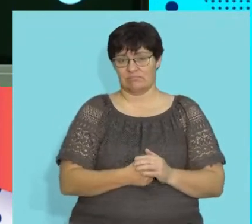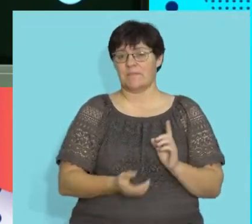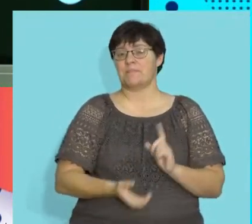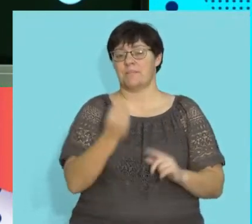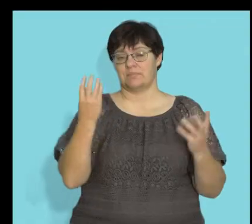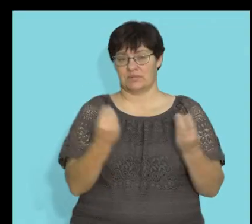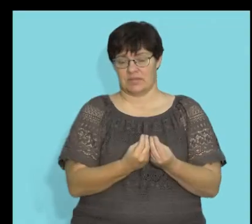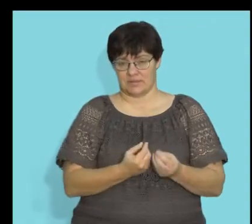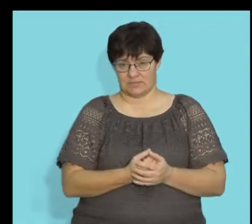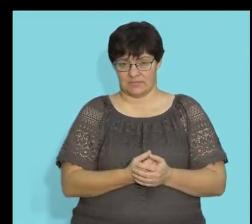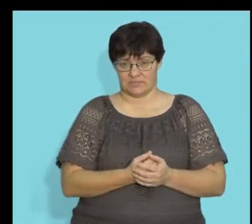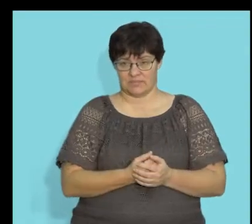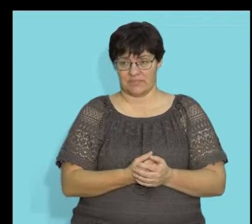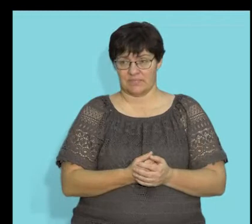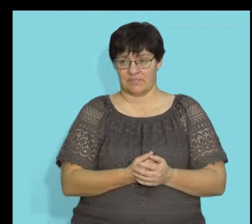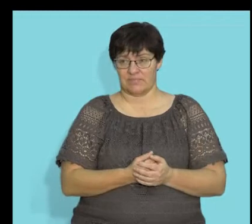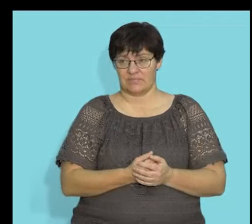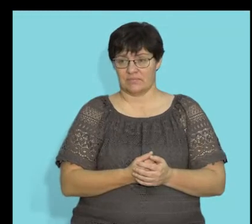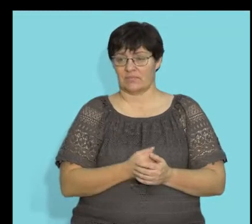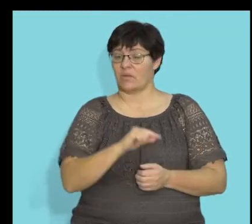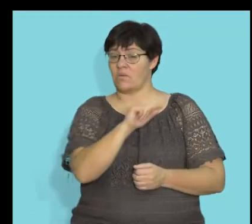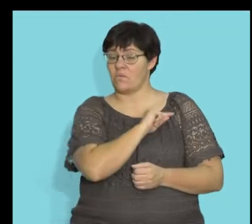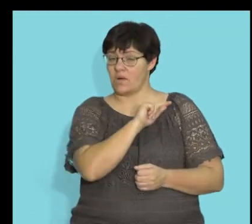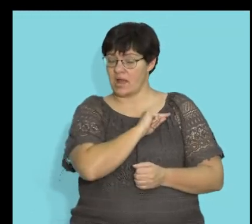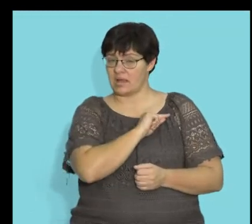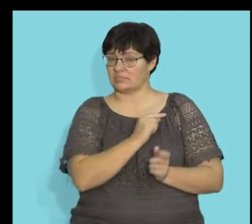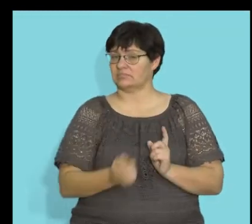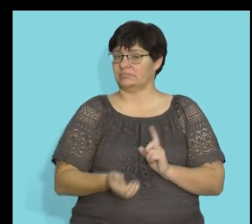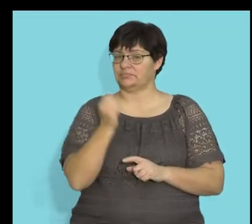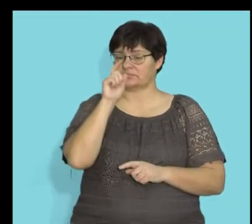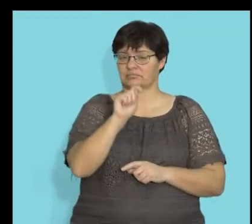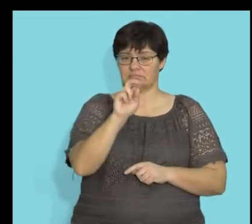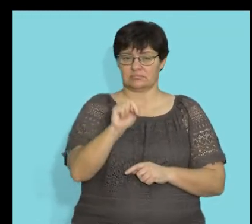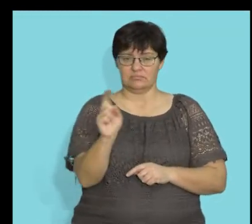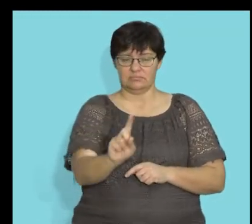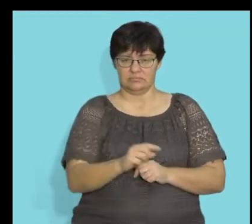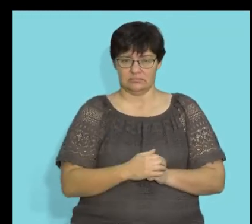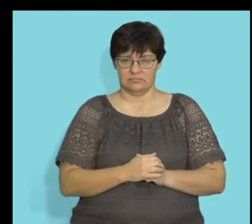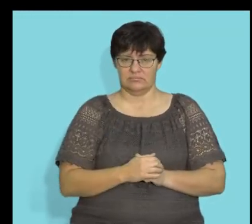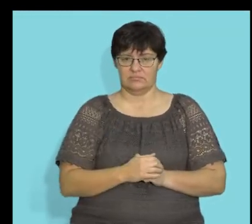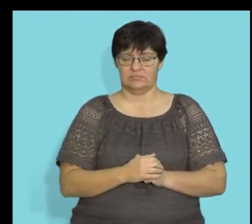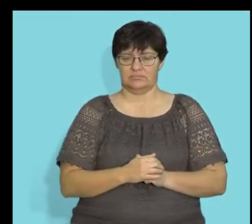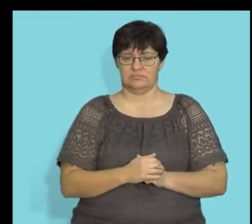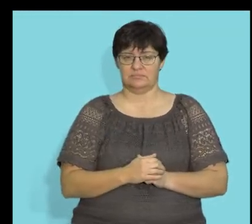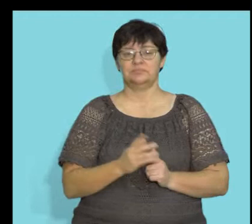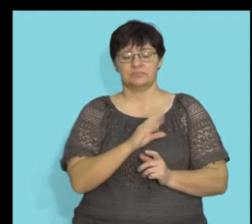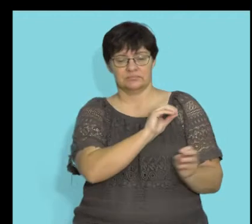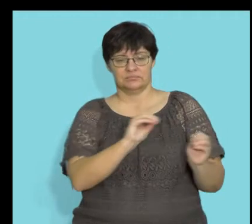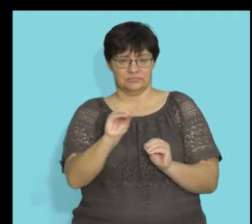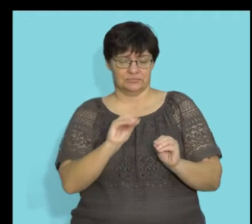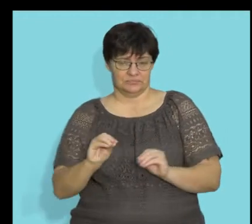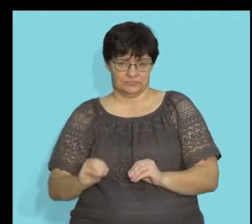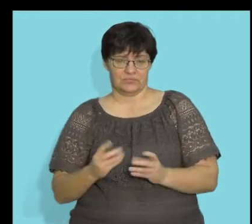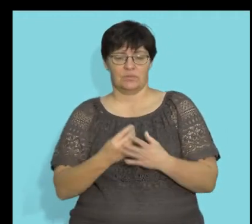together. So because I'm going to be finding out what Tn is, I'm going to be able to sub it